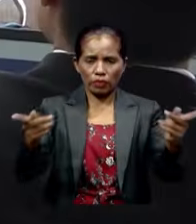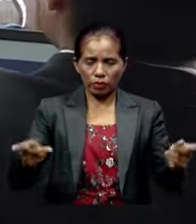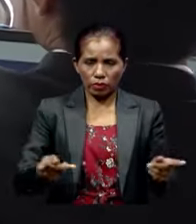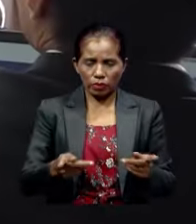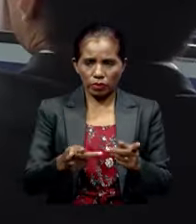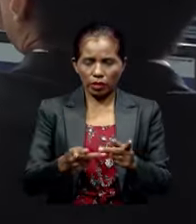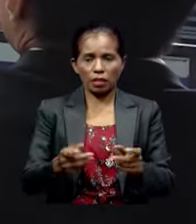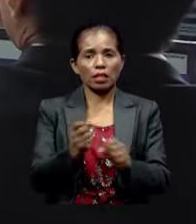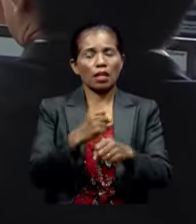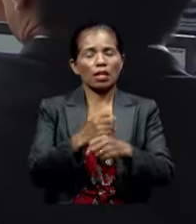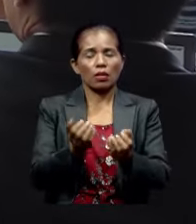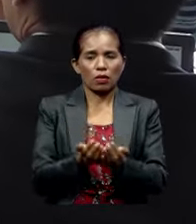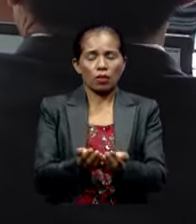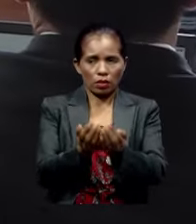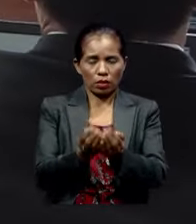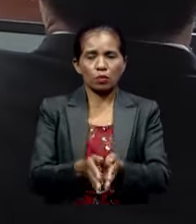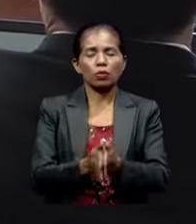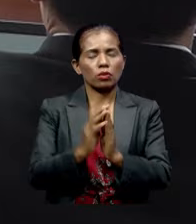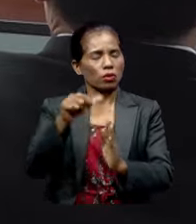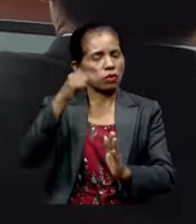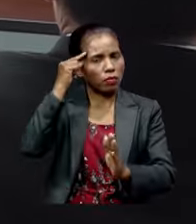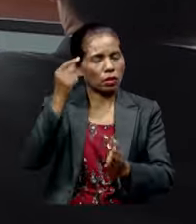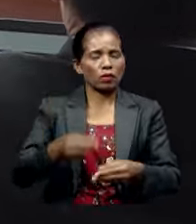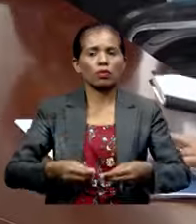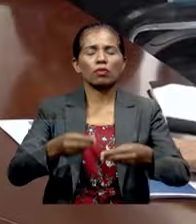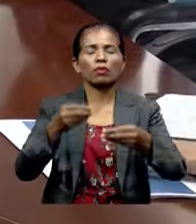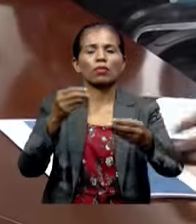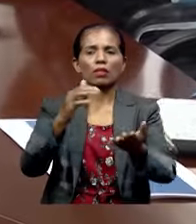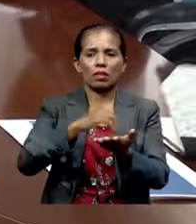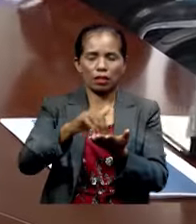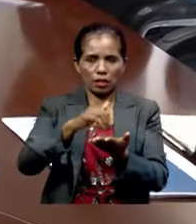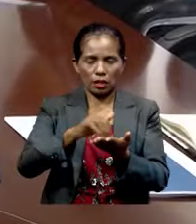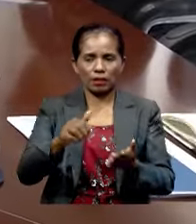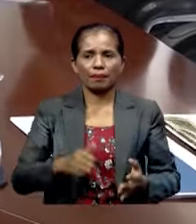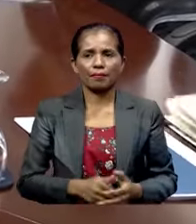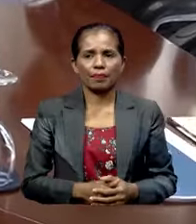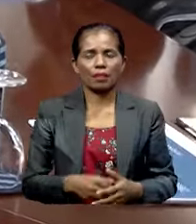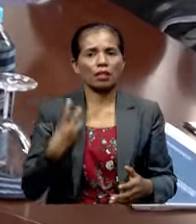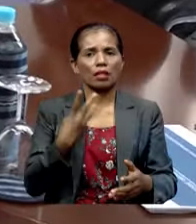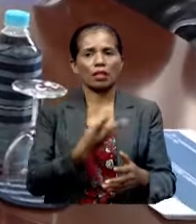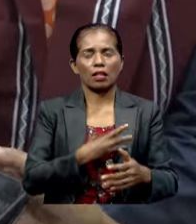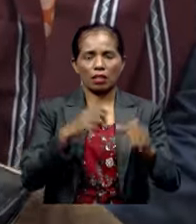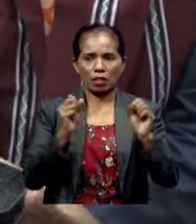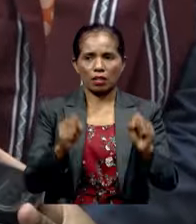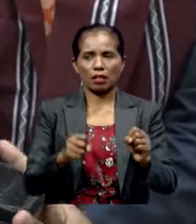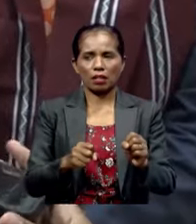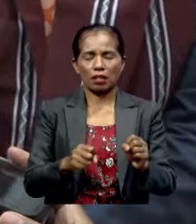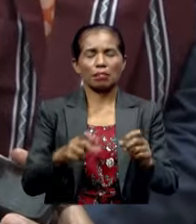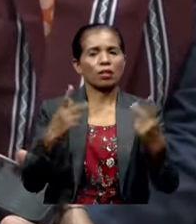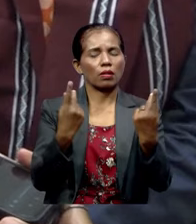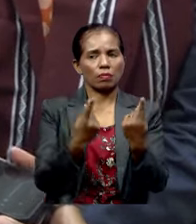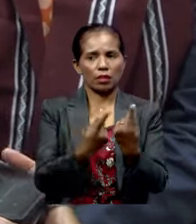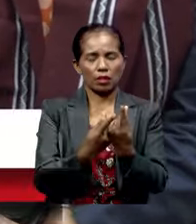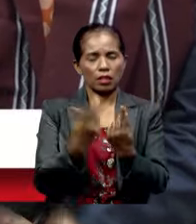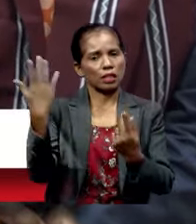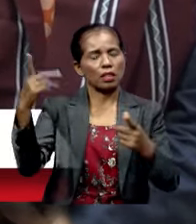estaleiro, no russo governo at for licença investimento. Atsneishi is one of the major shipbuilding companies in